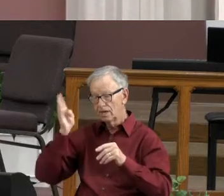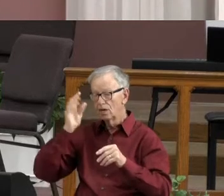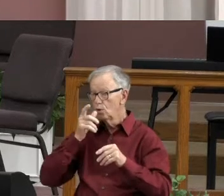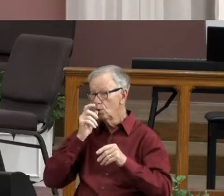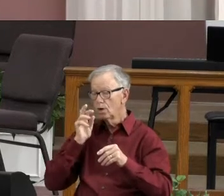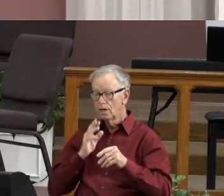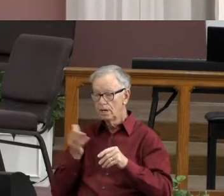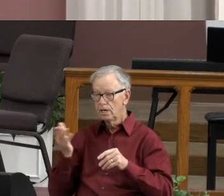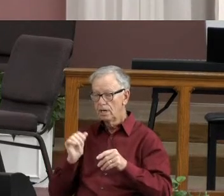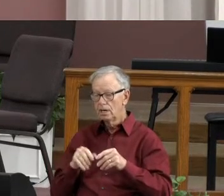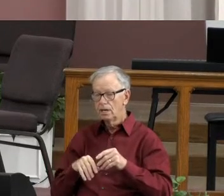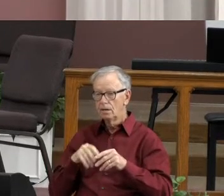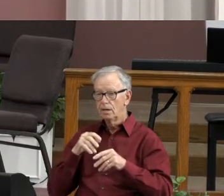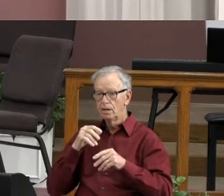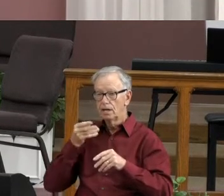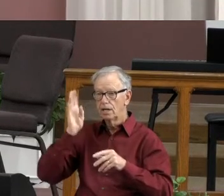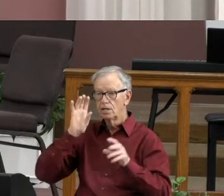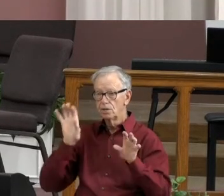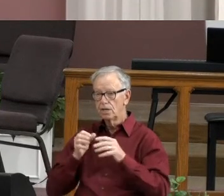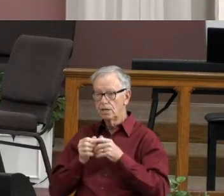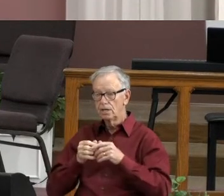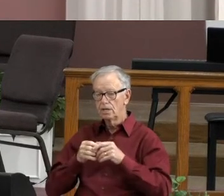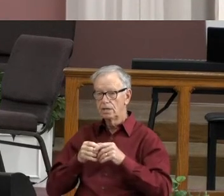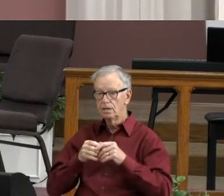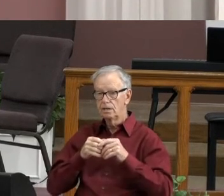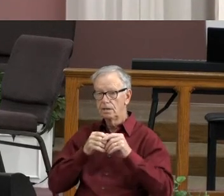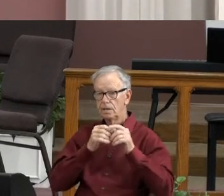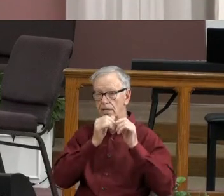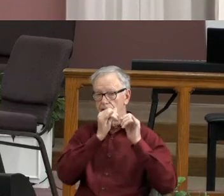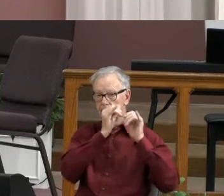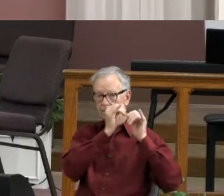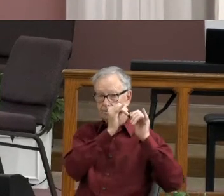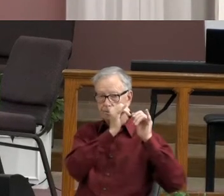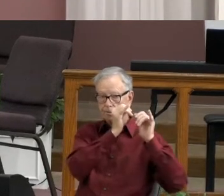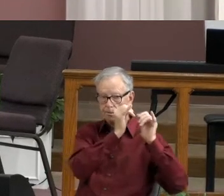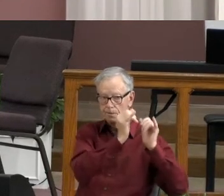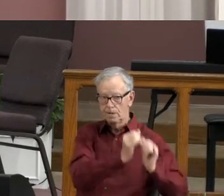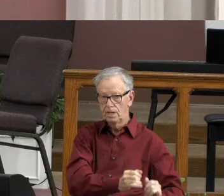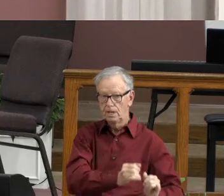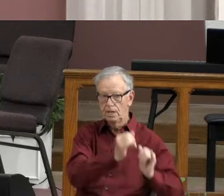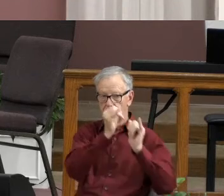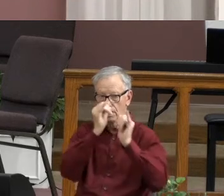doing in the individual lives of these people.